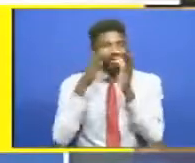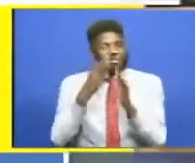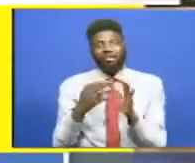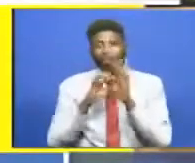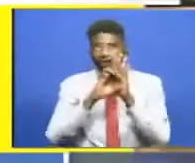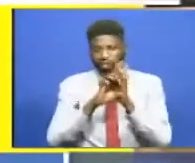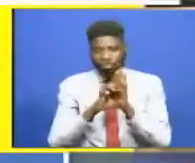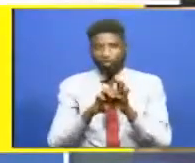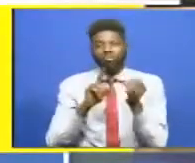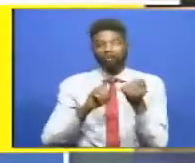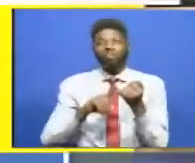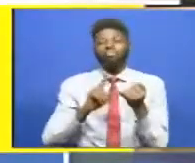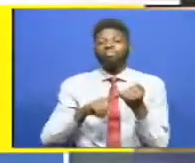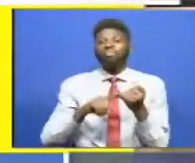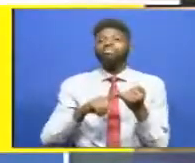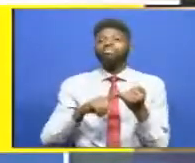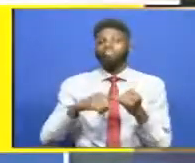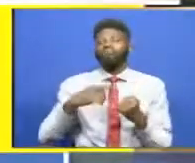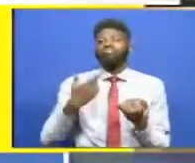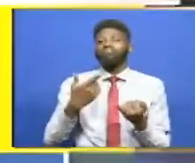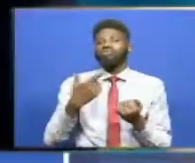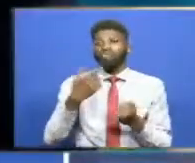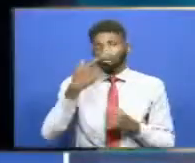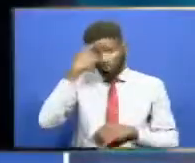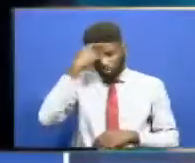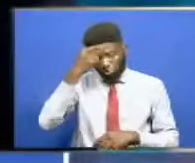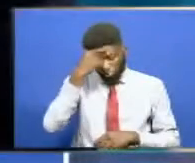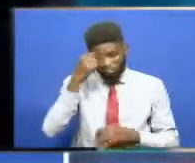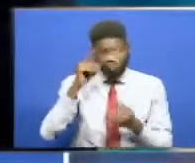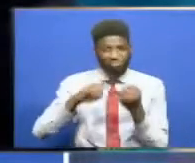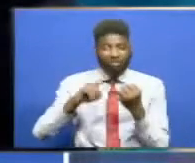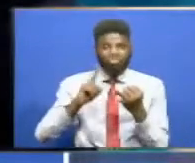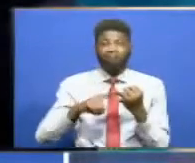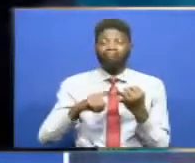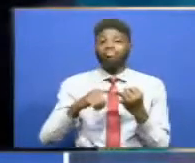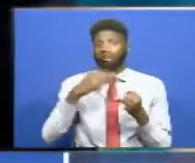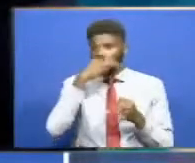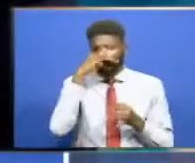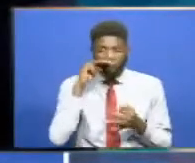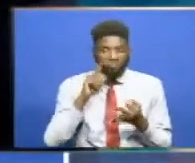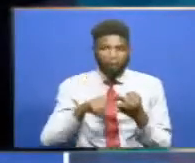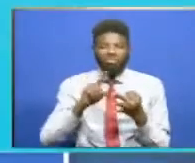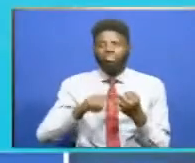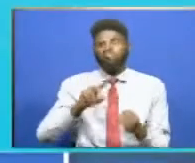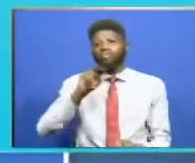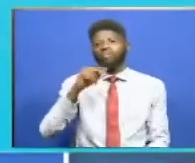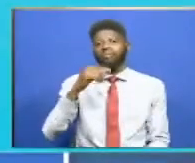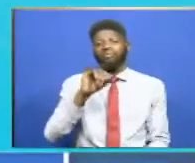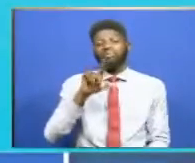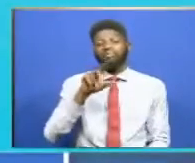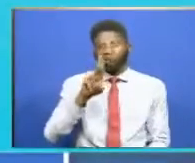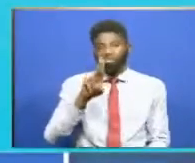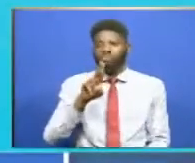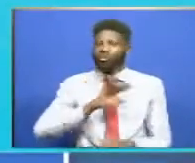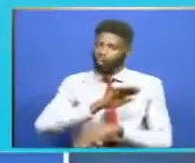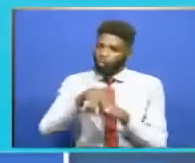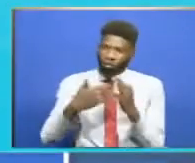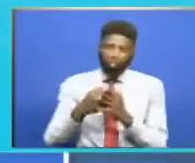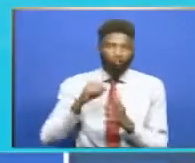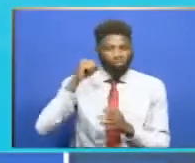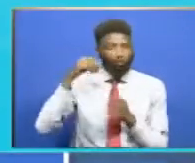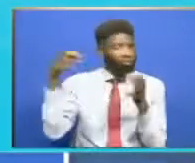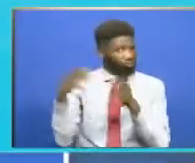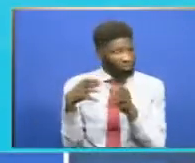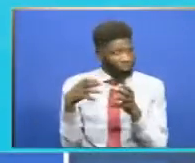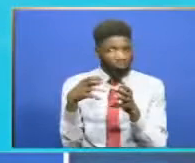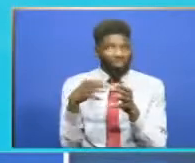Moses Masika Wetangula, we've seen Mudavadi, we've seen Ngilu, all party leaders actually drumming up